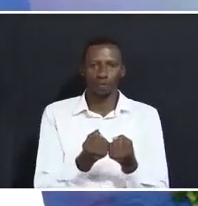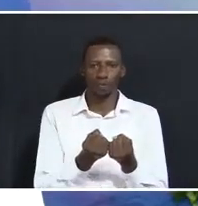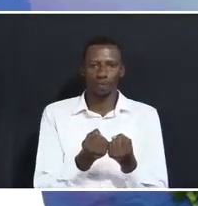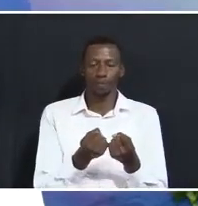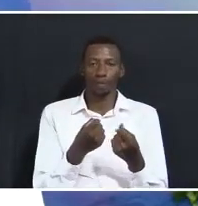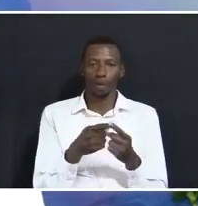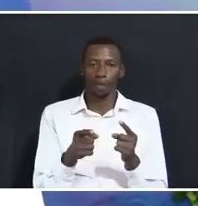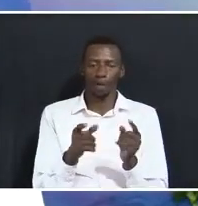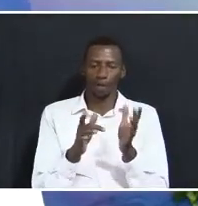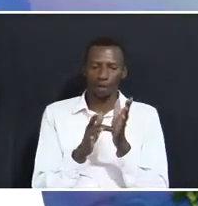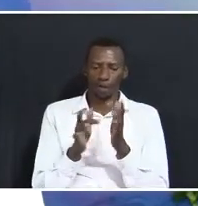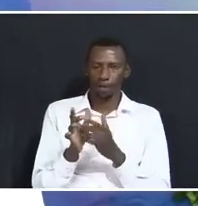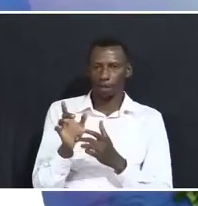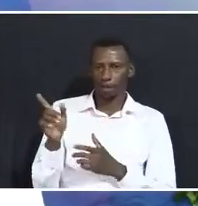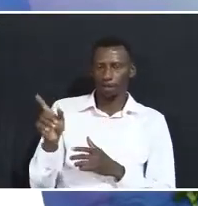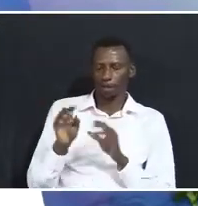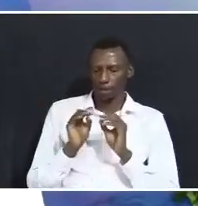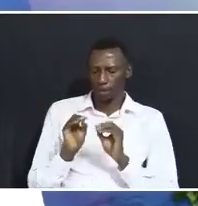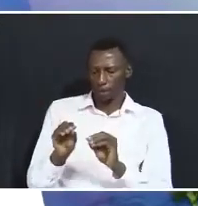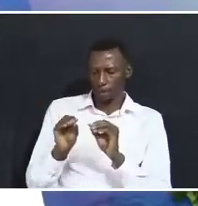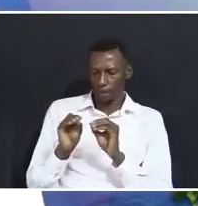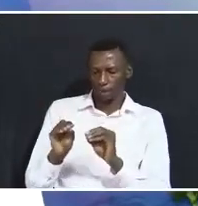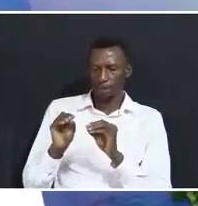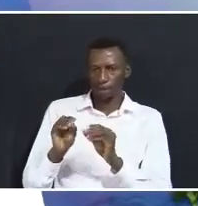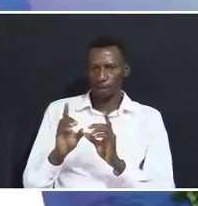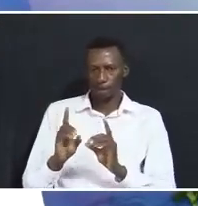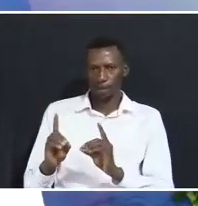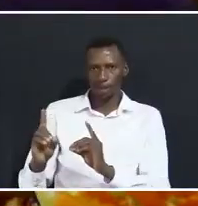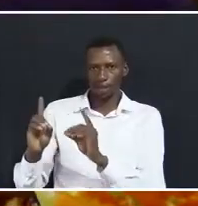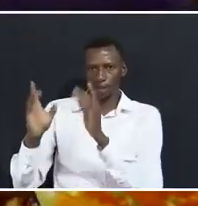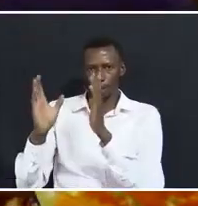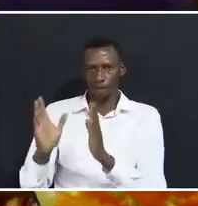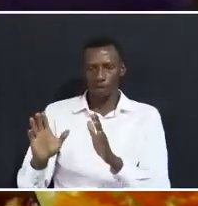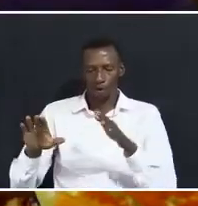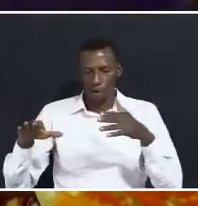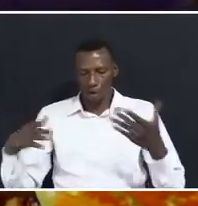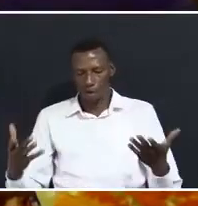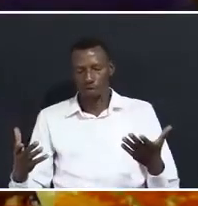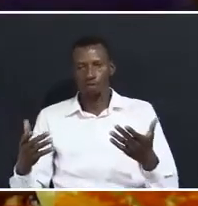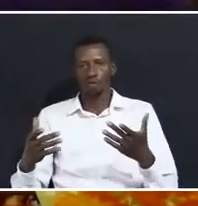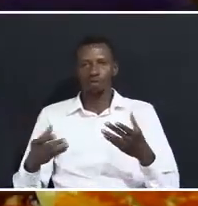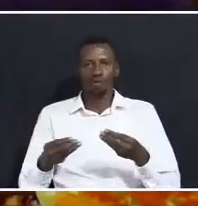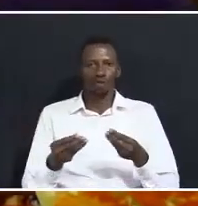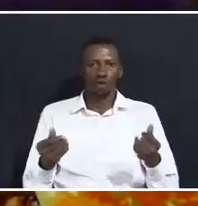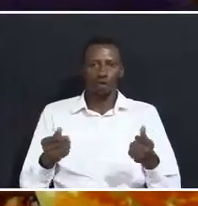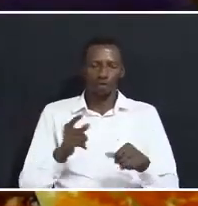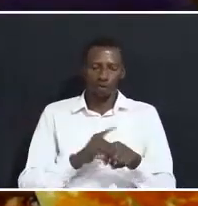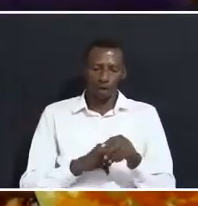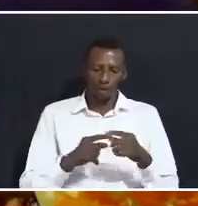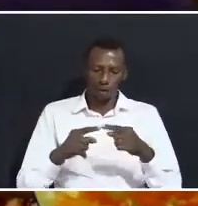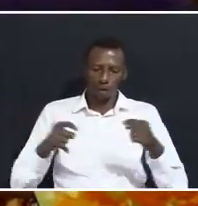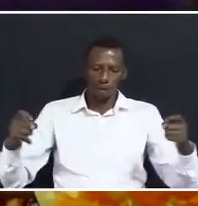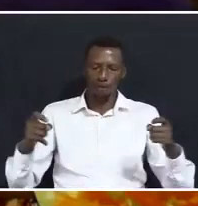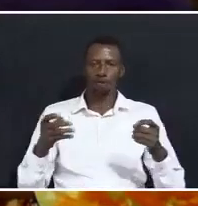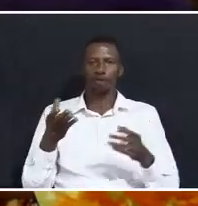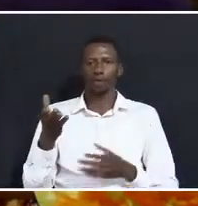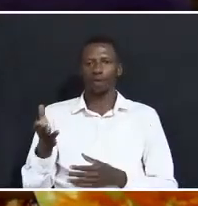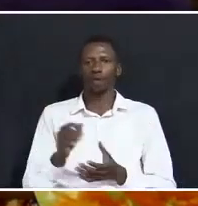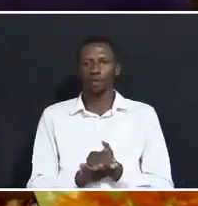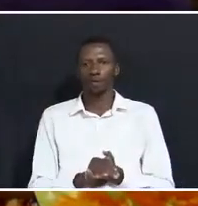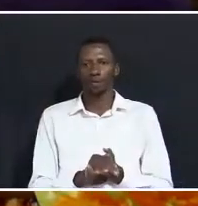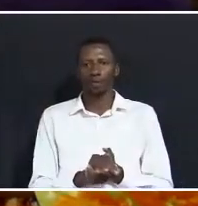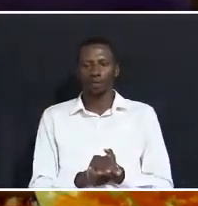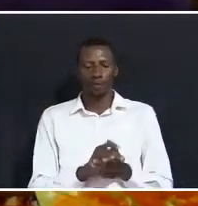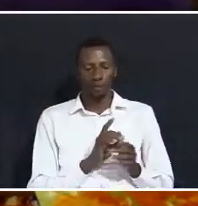he will teach the disciples how to meet this kind of opposition. The disciples who have followed with